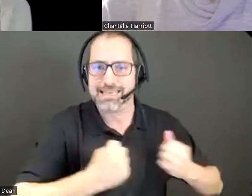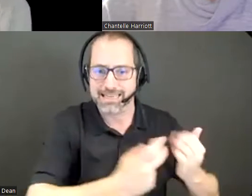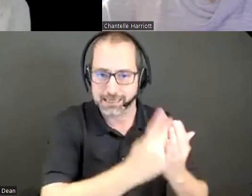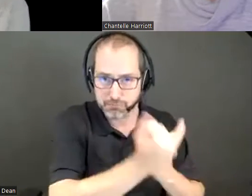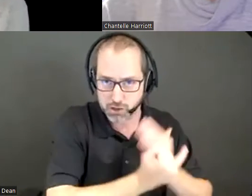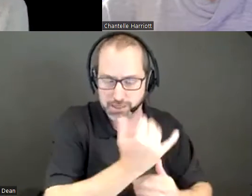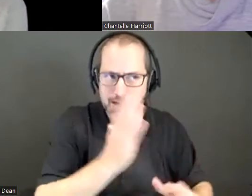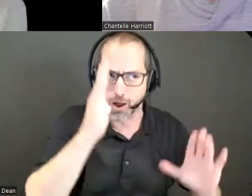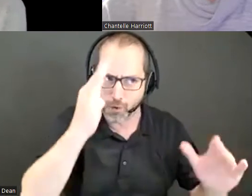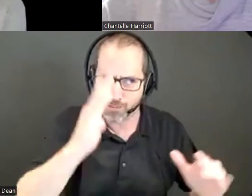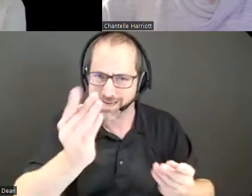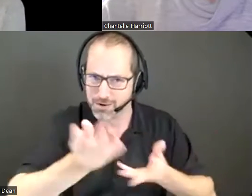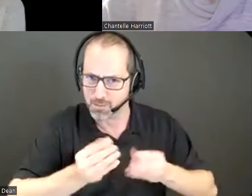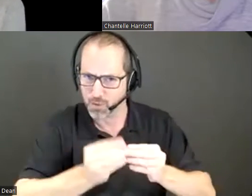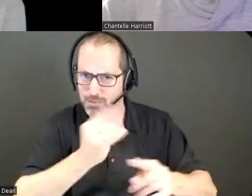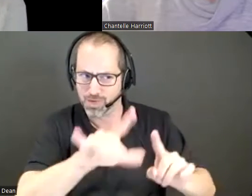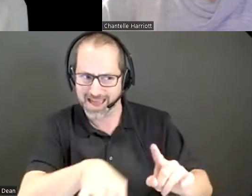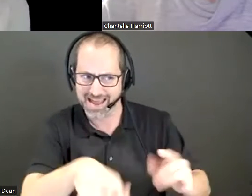hear more about today as well.